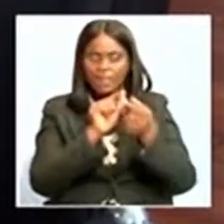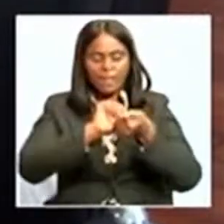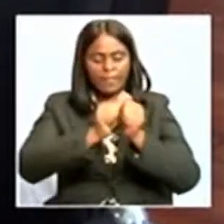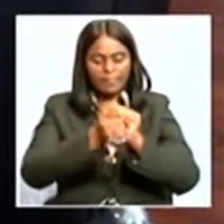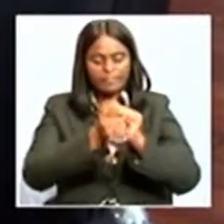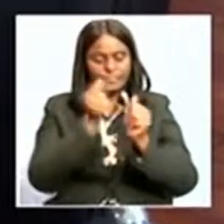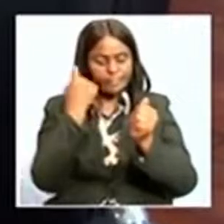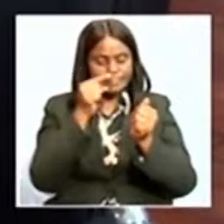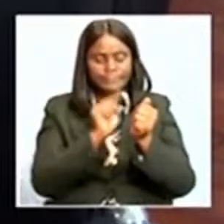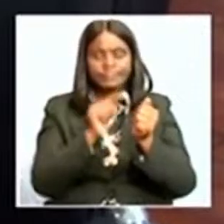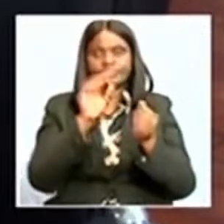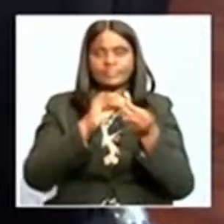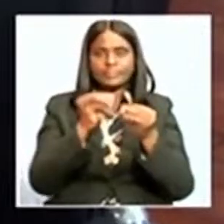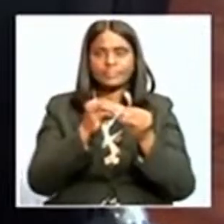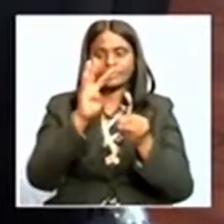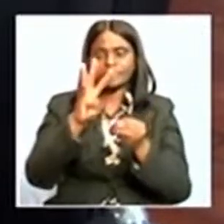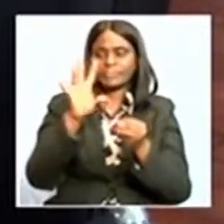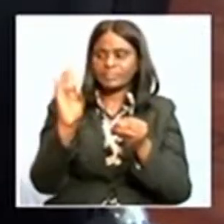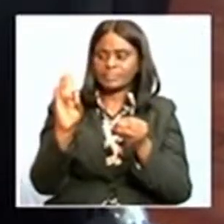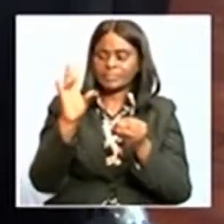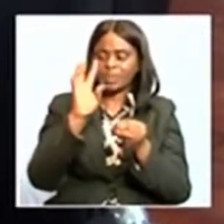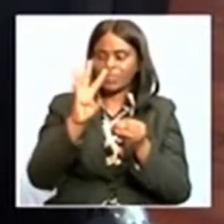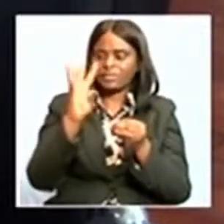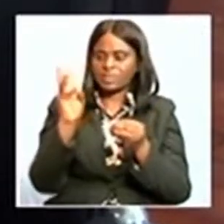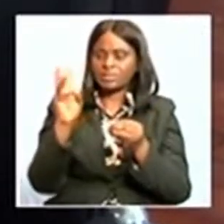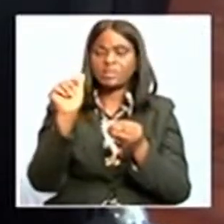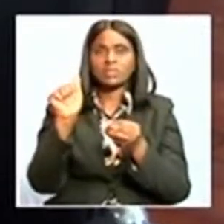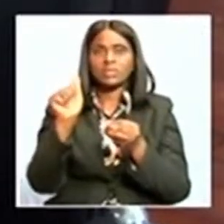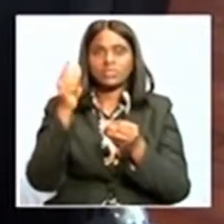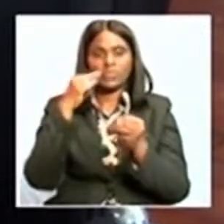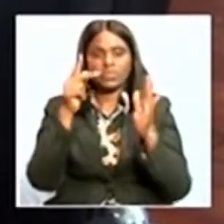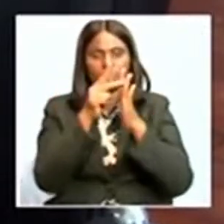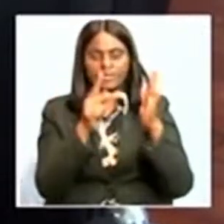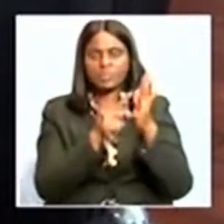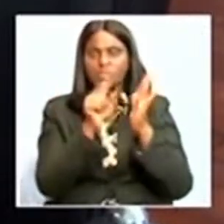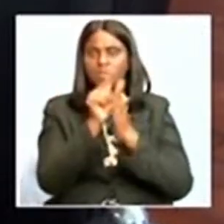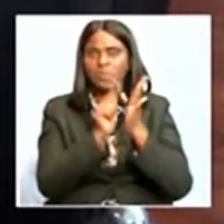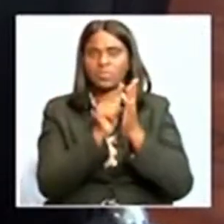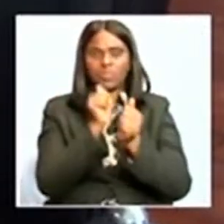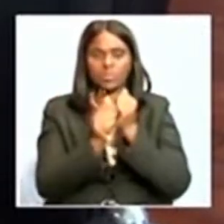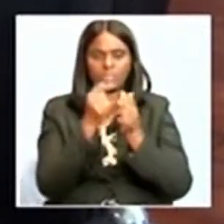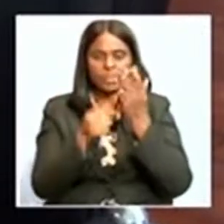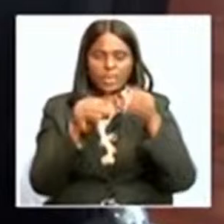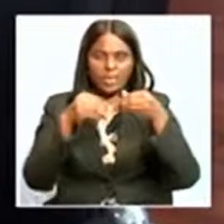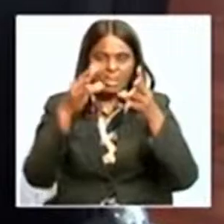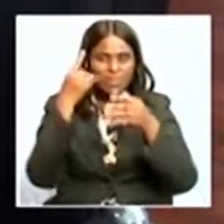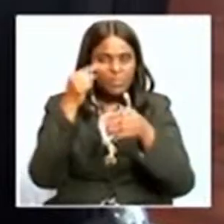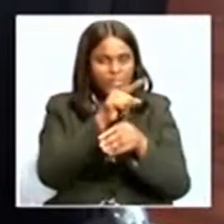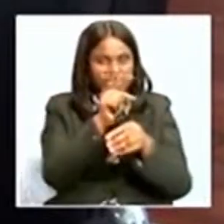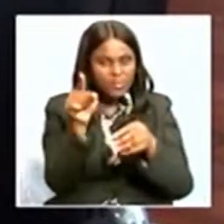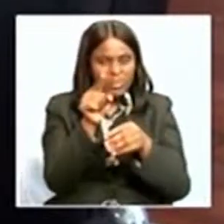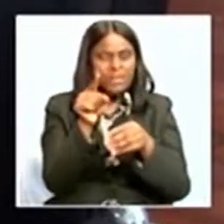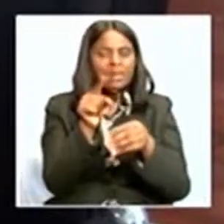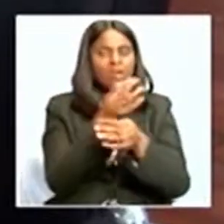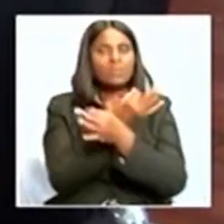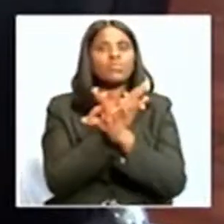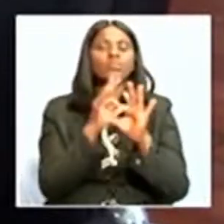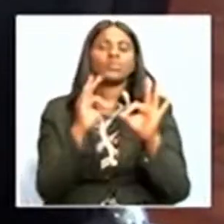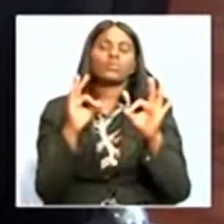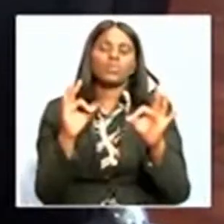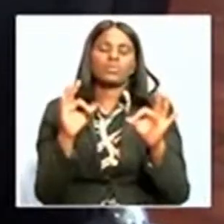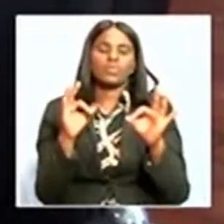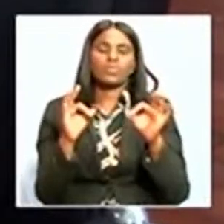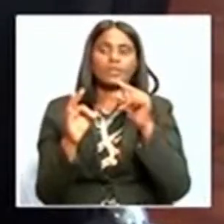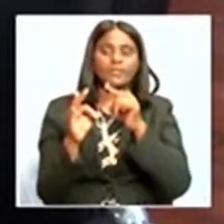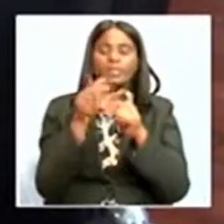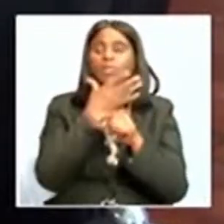of section 46A of the Principal Act, which provides for the discretion of